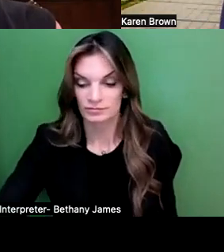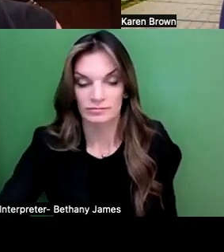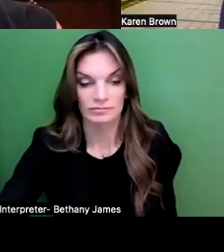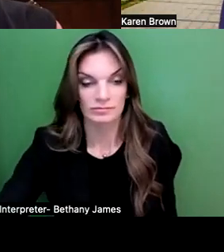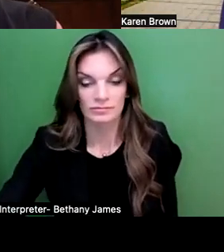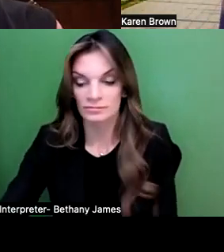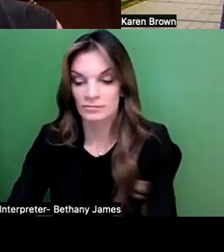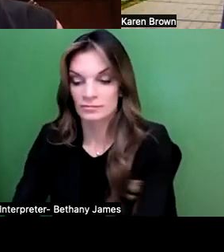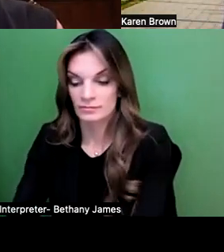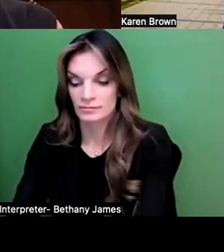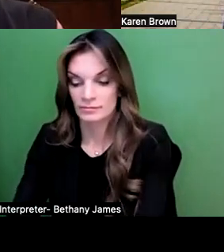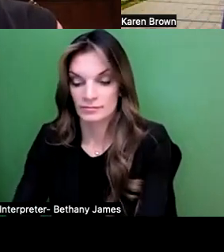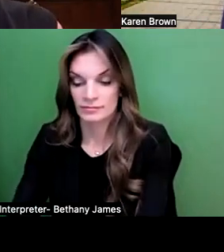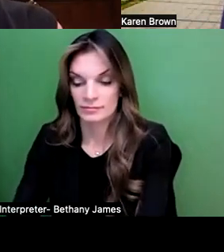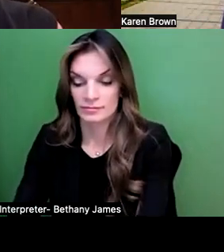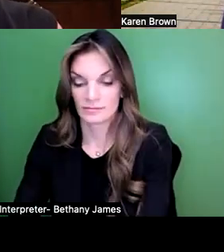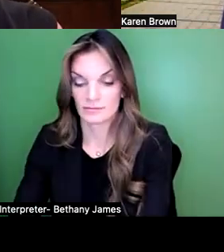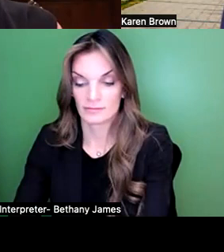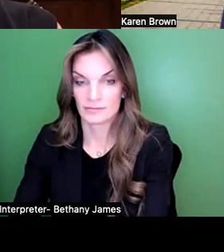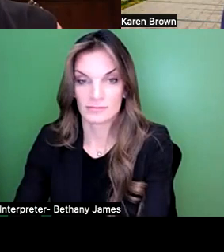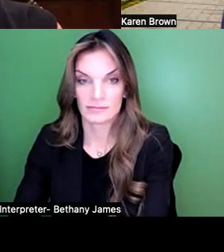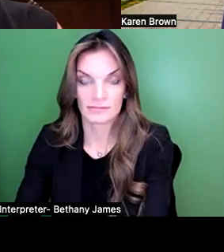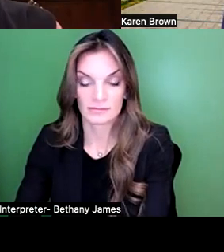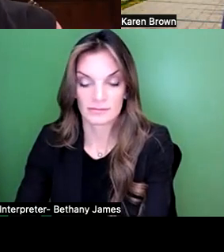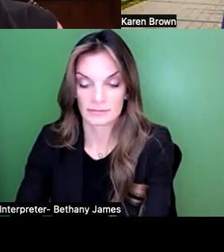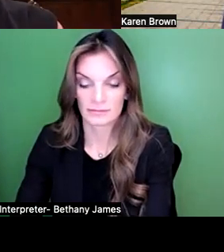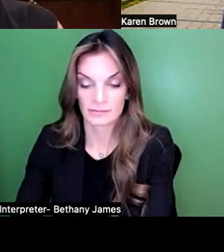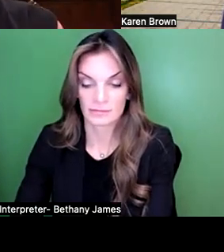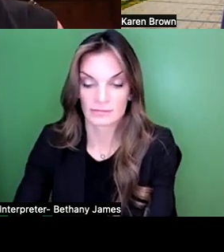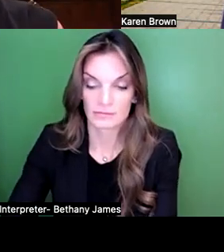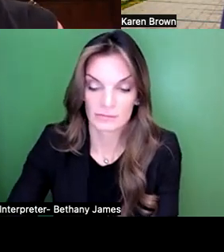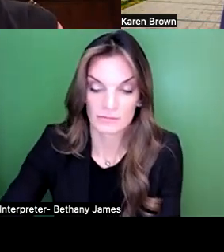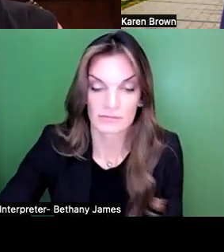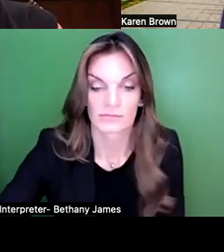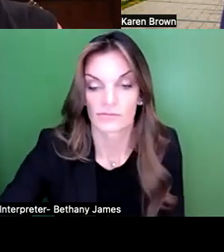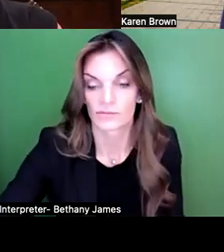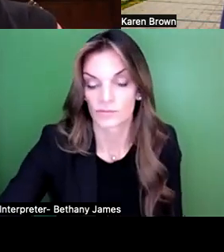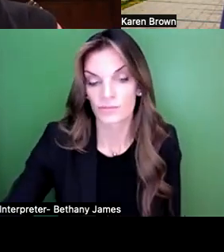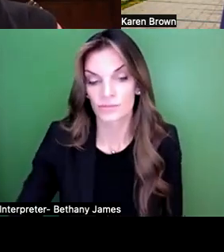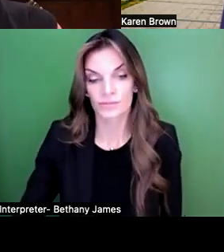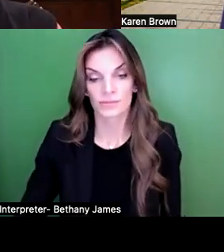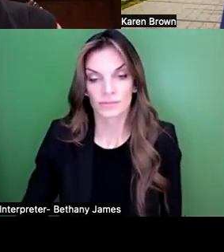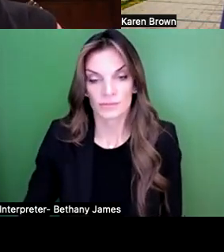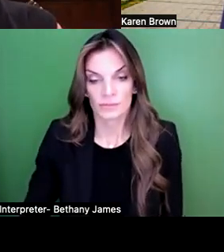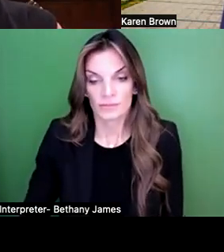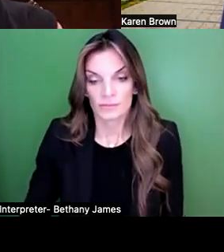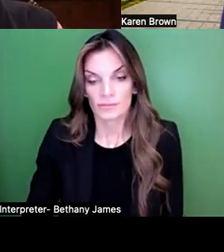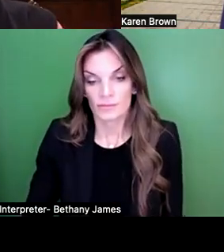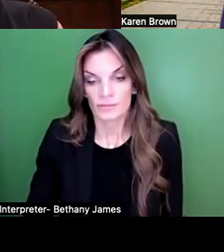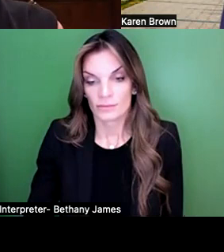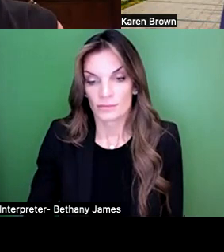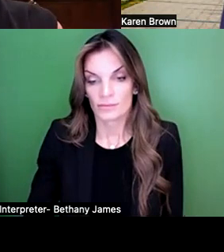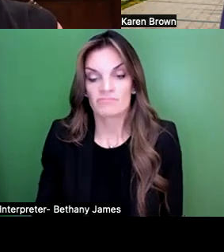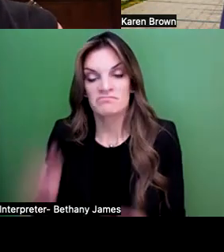Yes, thank you. Well, Doug, you'll be happy to know that somebody has done all that. One of the very first things I did when